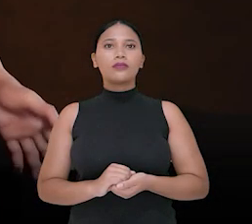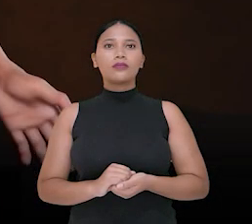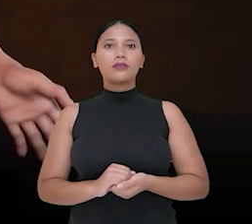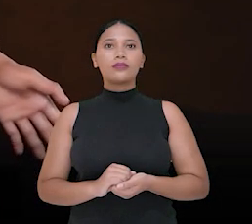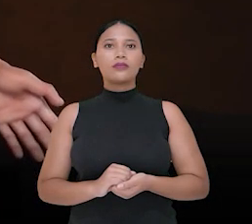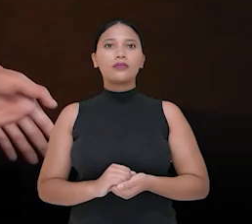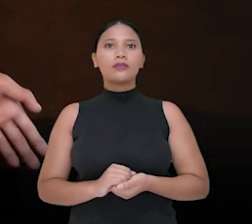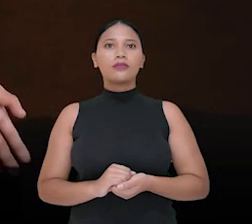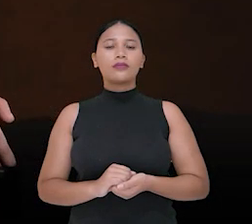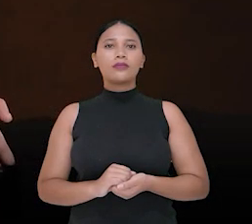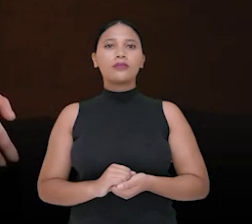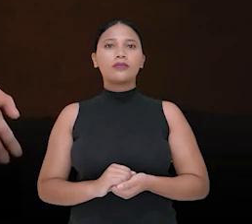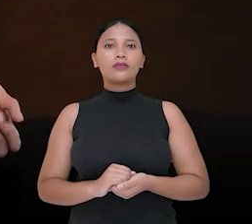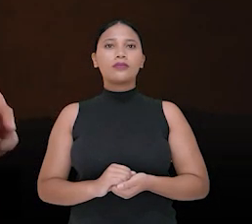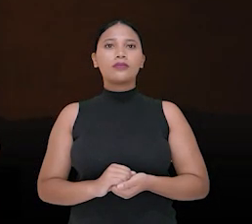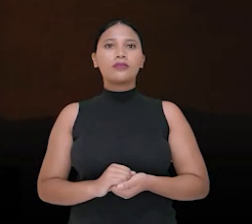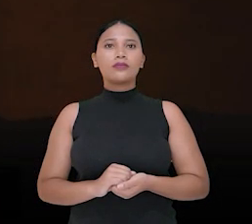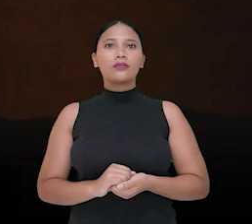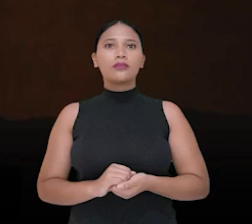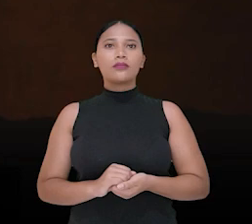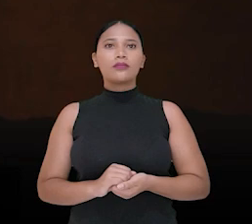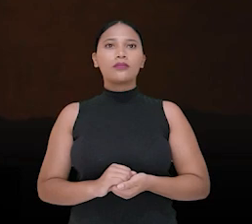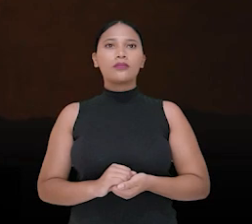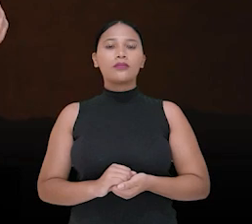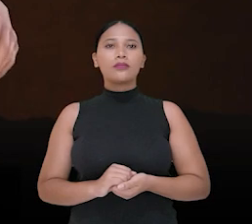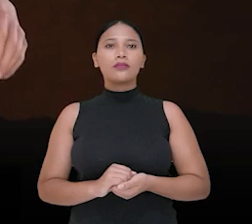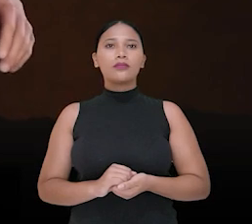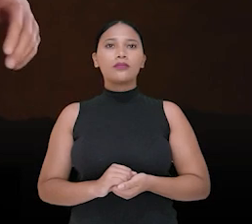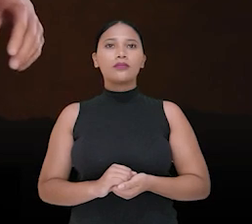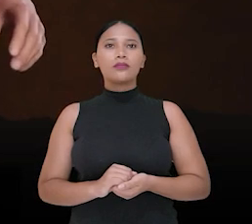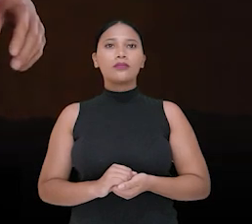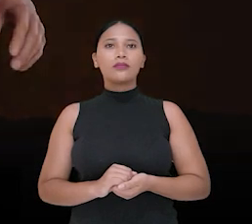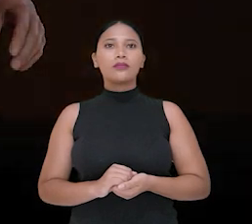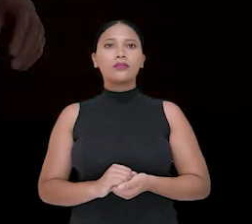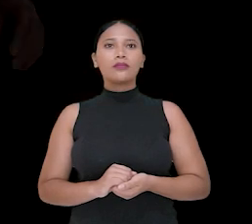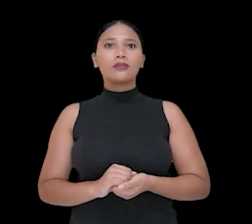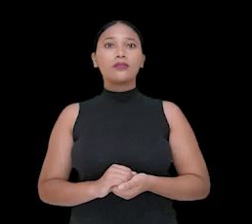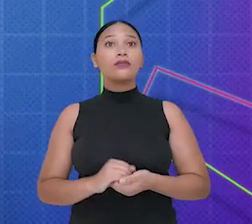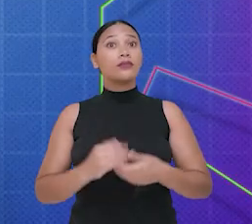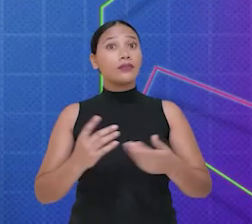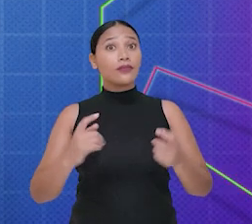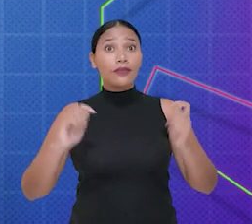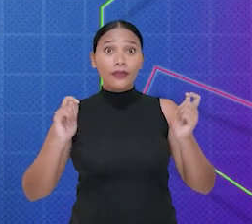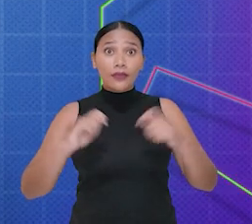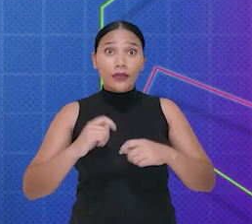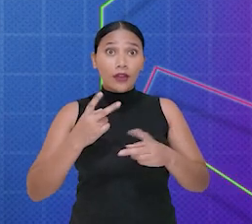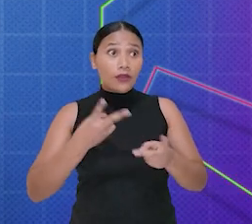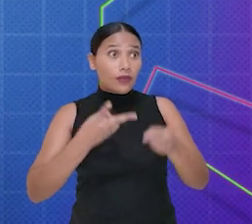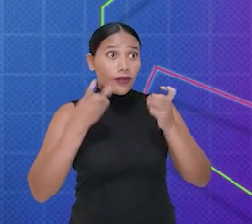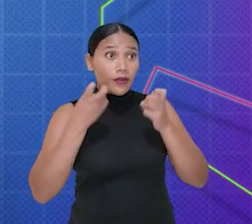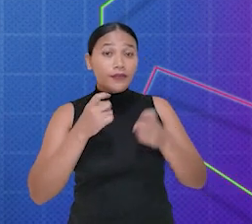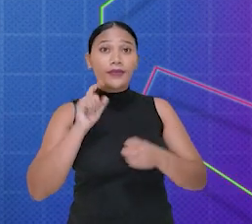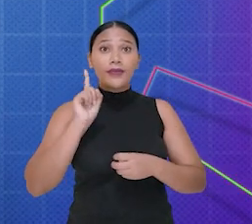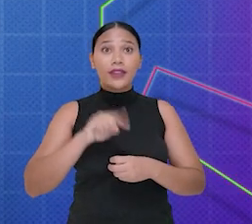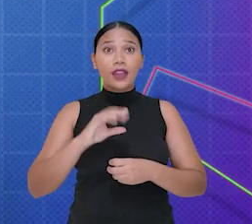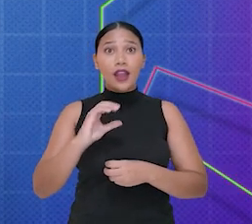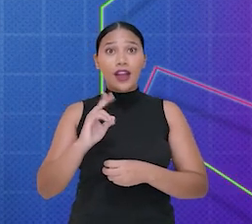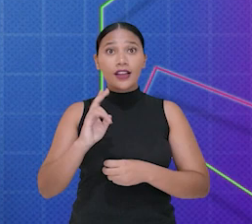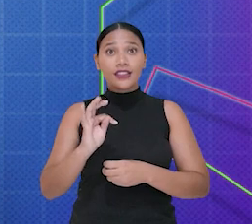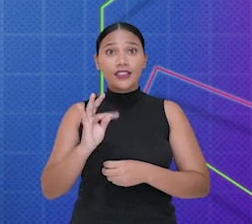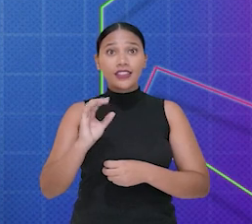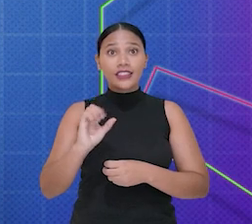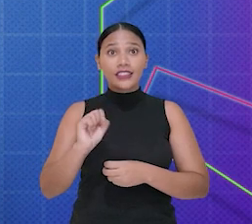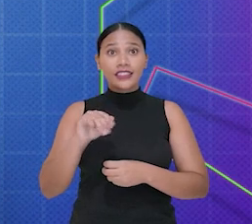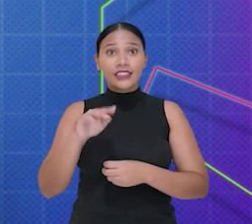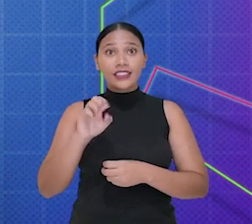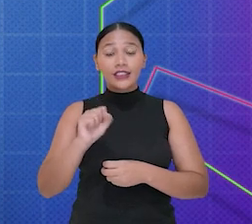Una salus victis, nullam sperare salutem. Como podemos ver, as cutscenes são uma ferramenta